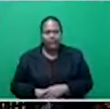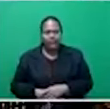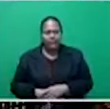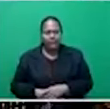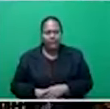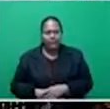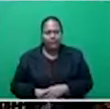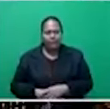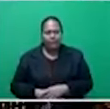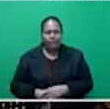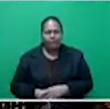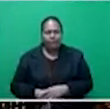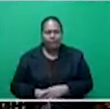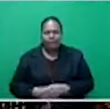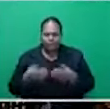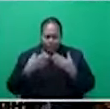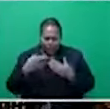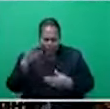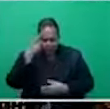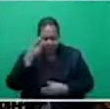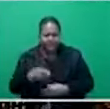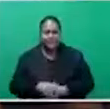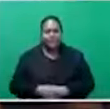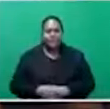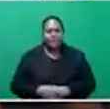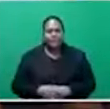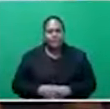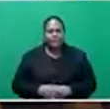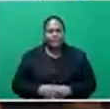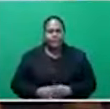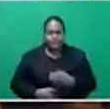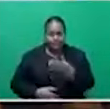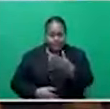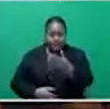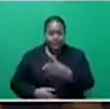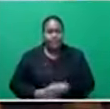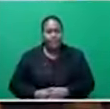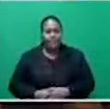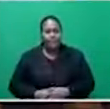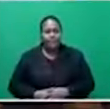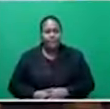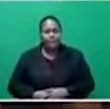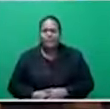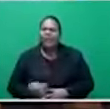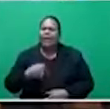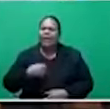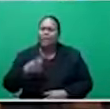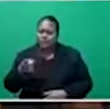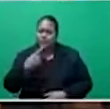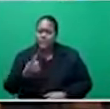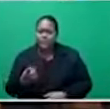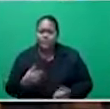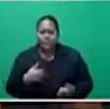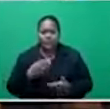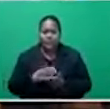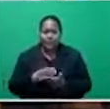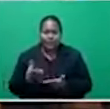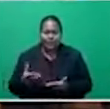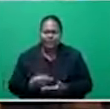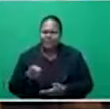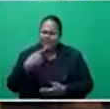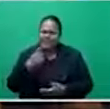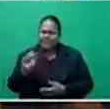Thank you, sir. Order. Mr. Speaker, sir, what Honourable Kurindrani said, if I could just correct him, he said that we should focus on those